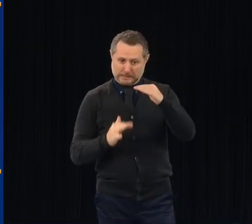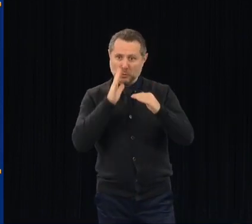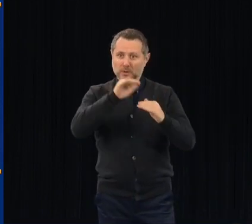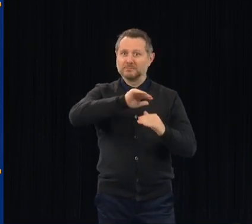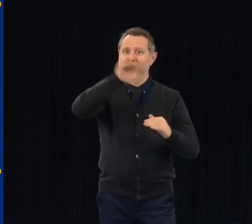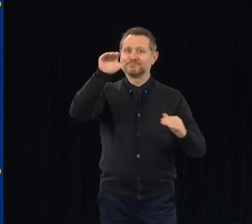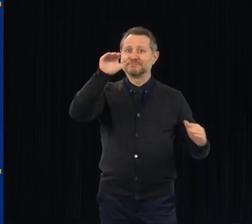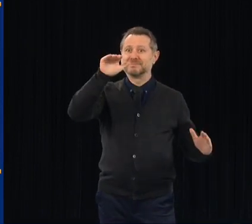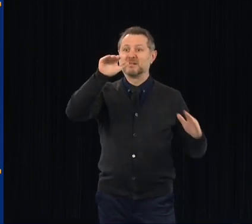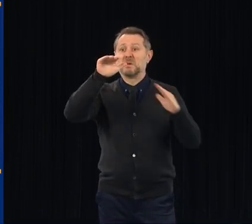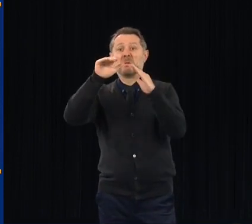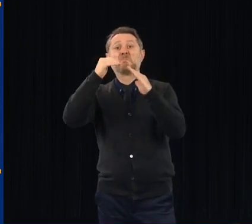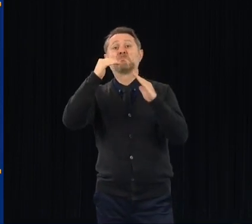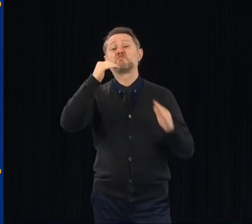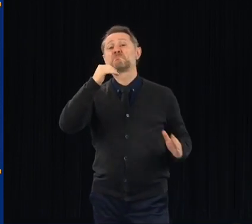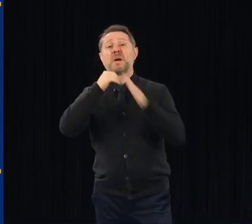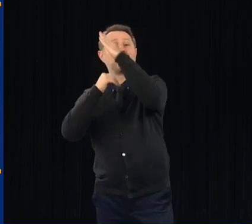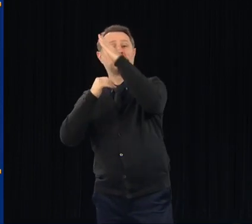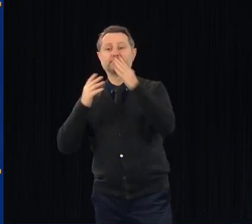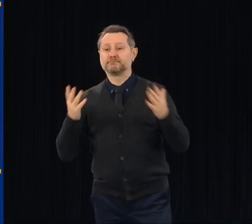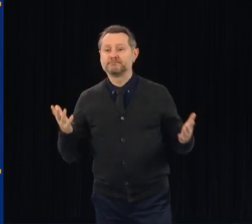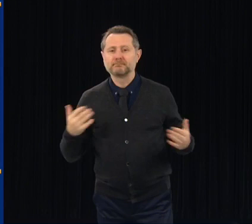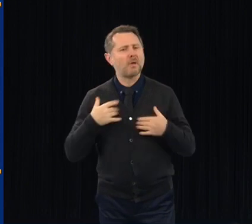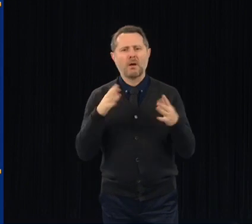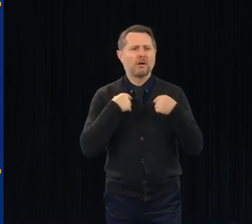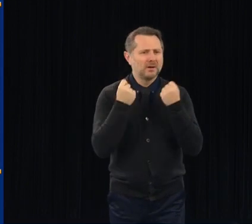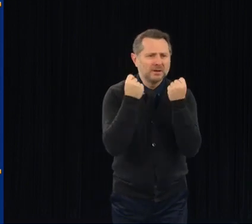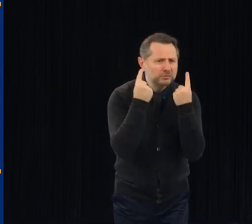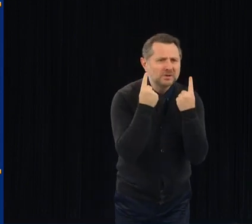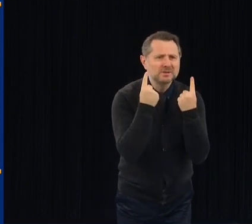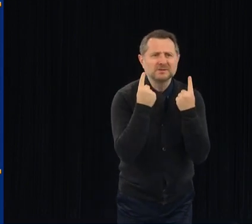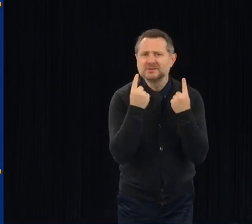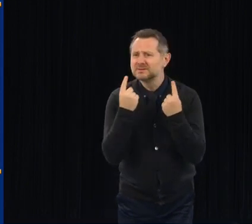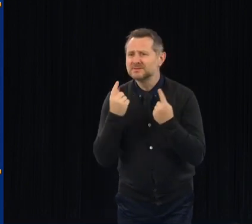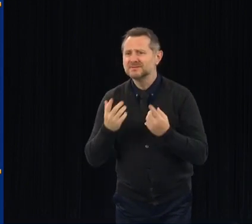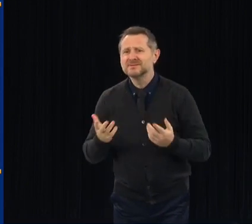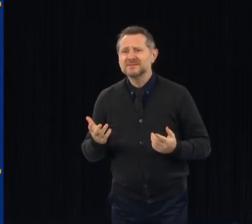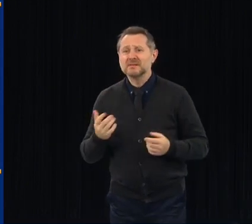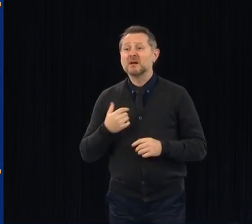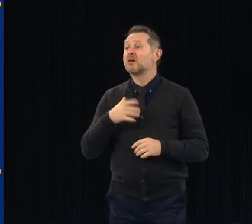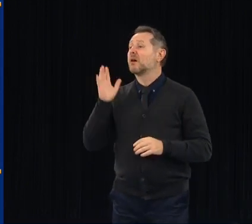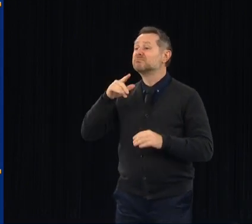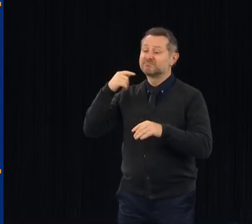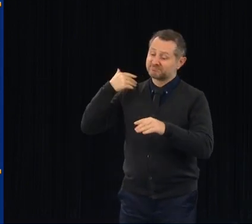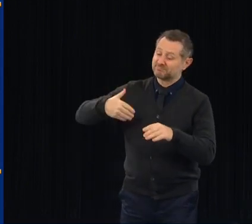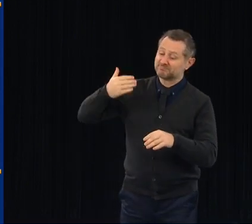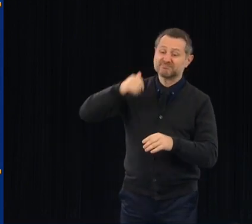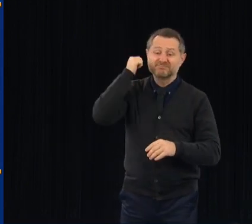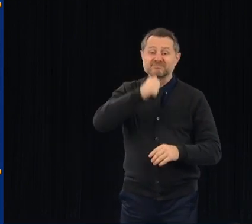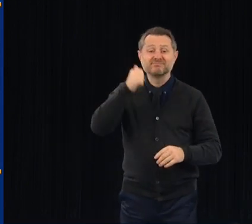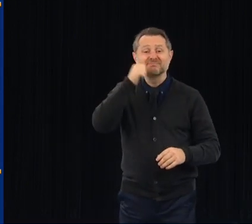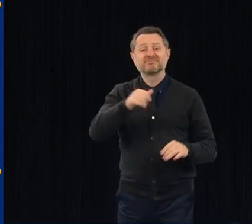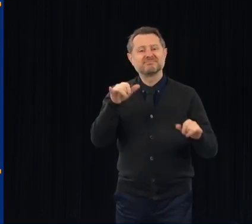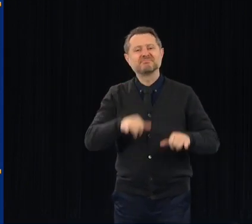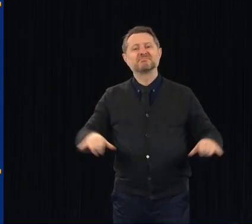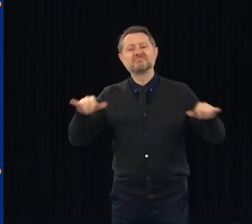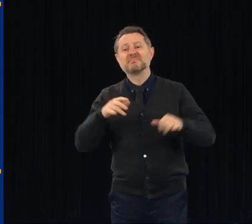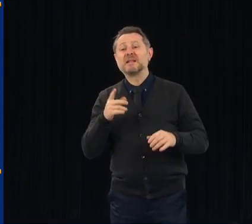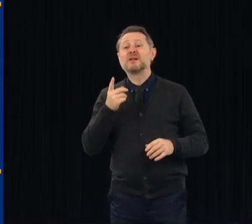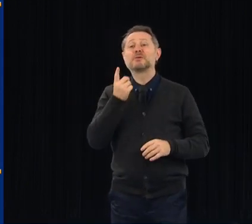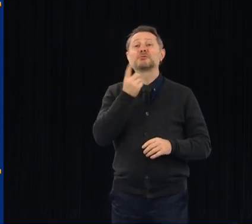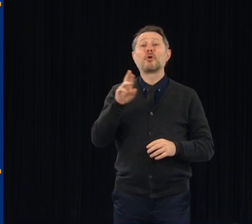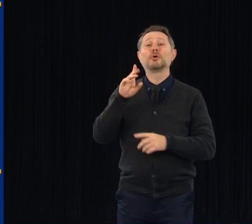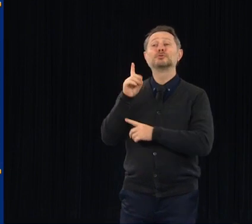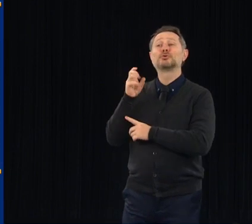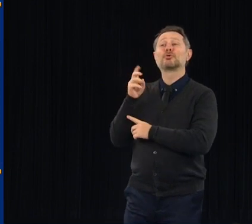understand that, and I get that. And day in and day out, the commissioner and everyone at this